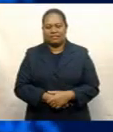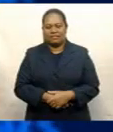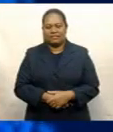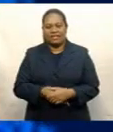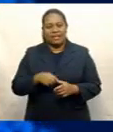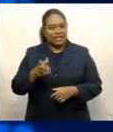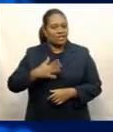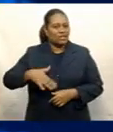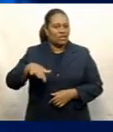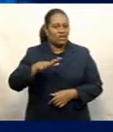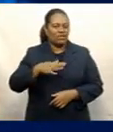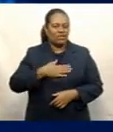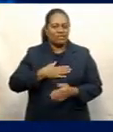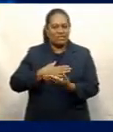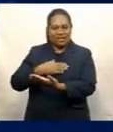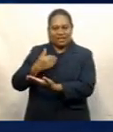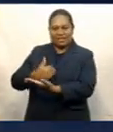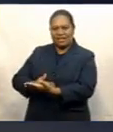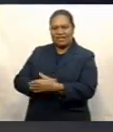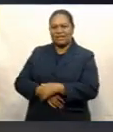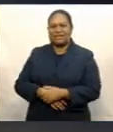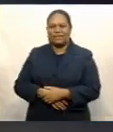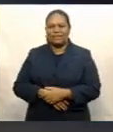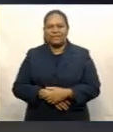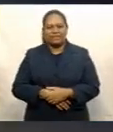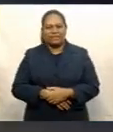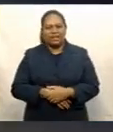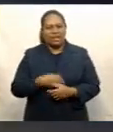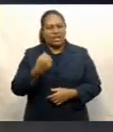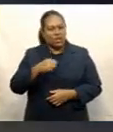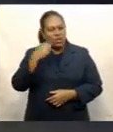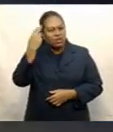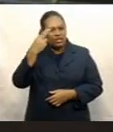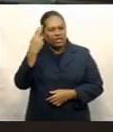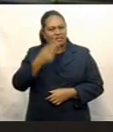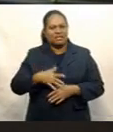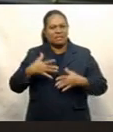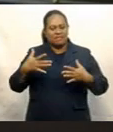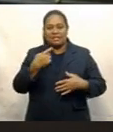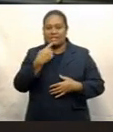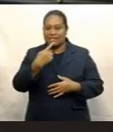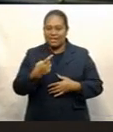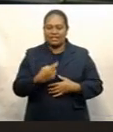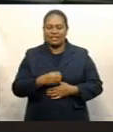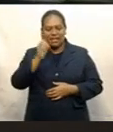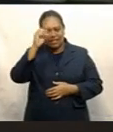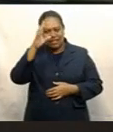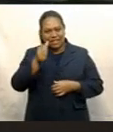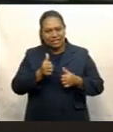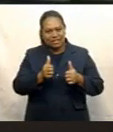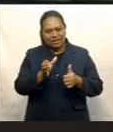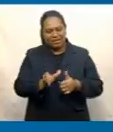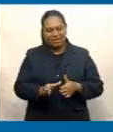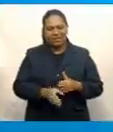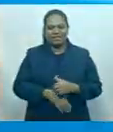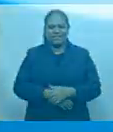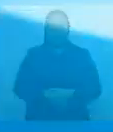That is the latest from my end, but coming up after the break, no dream too big, says taxi driver. Stay with us.